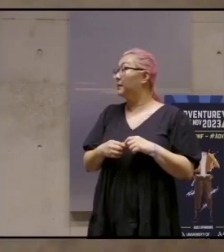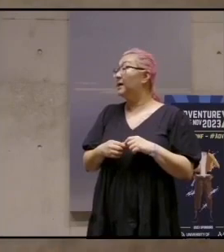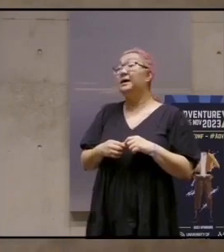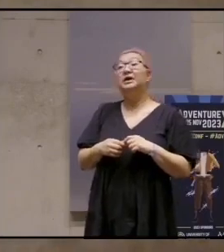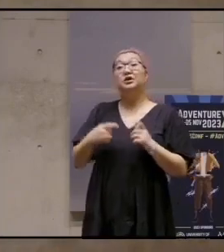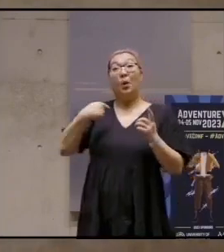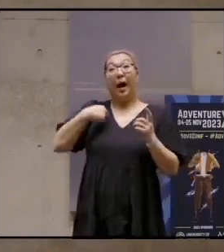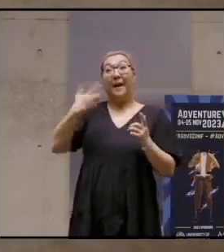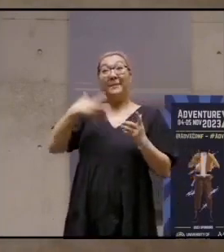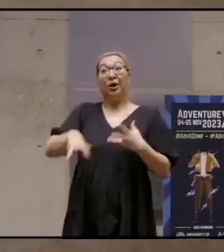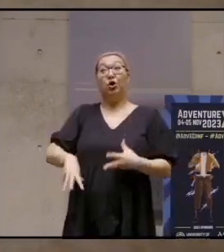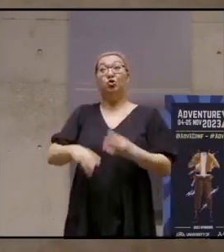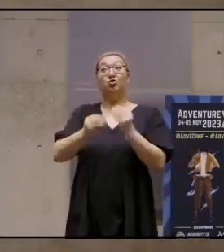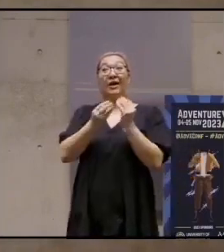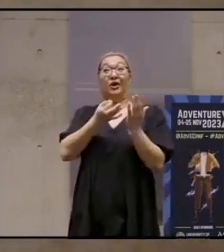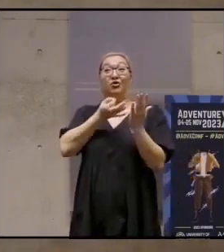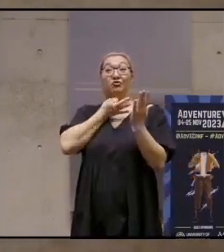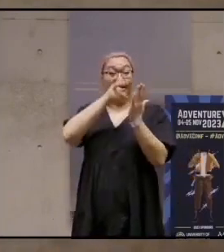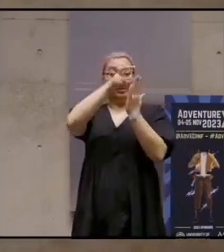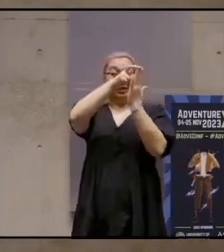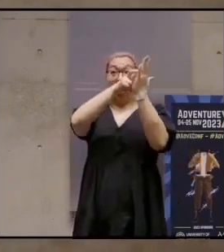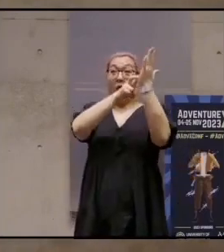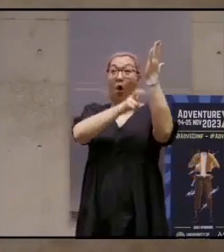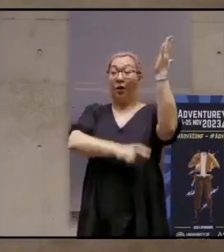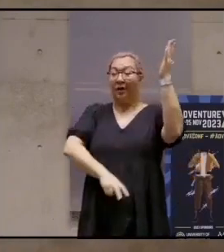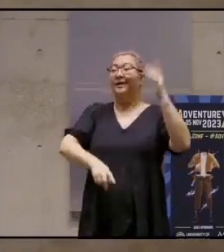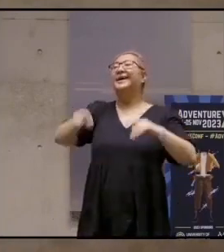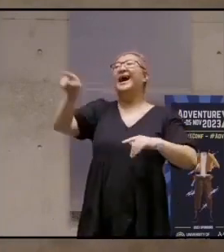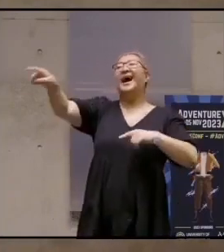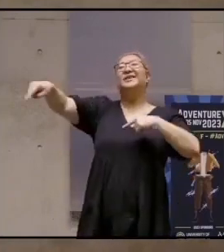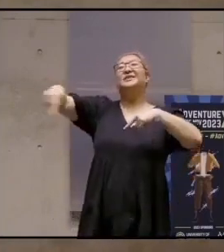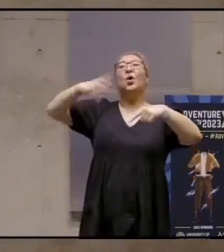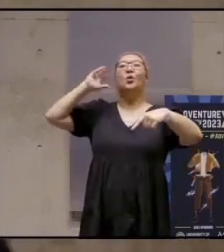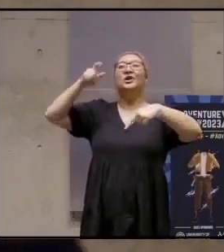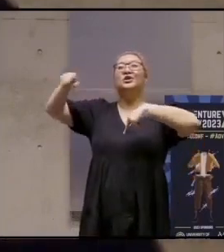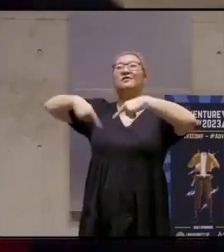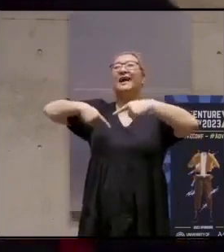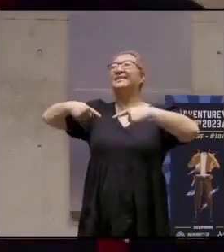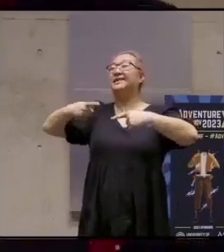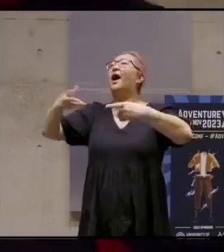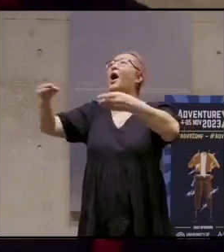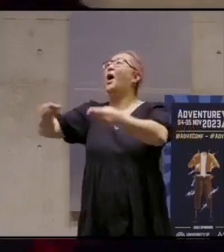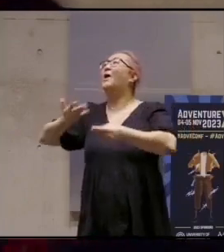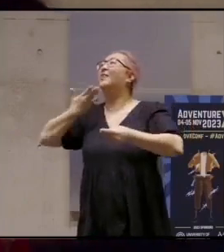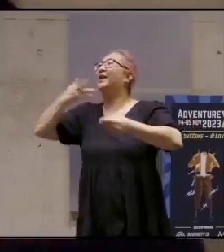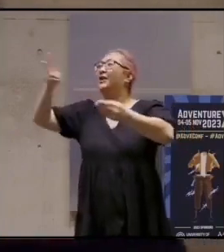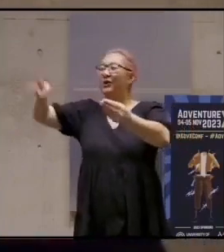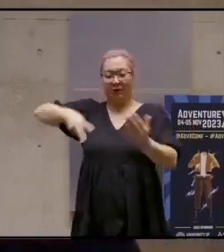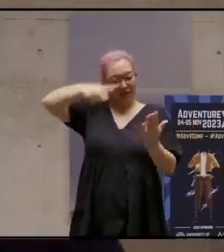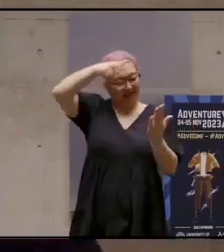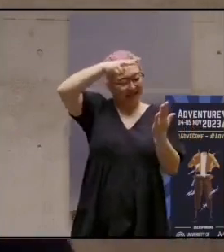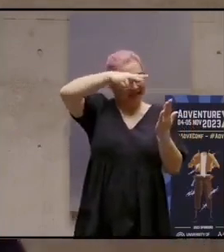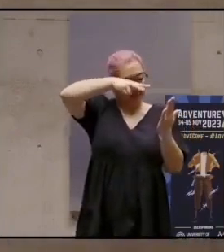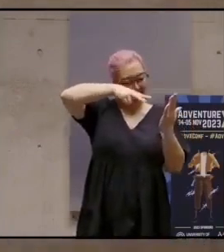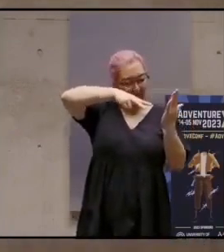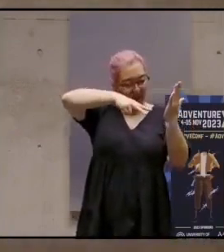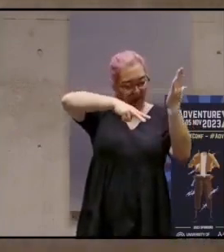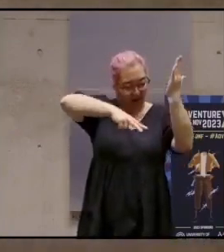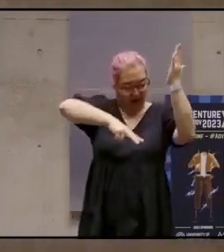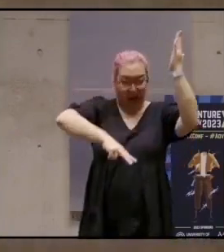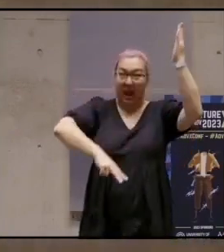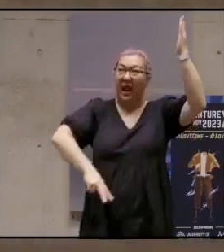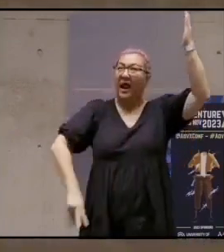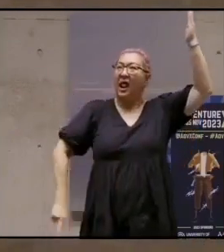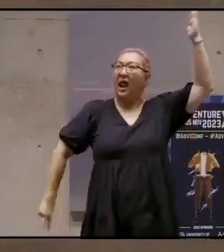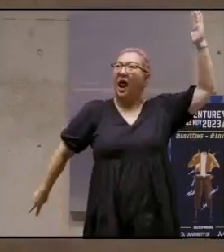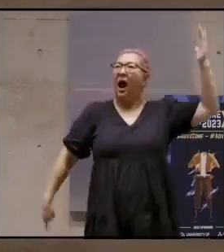God, I had plans for earthquakes, for city evacuations, for the IP holder to completely change their mind,